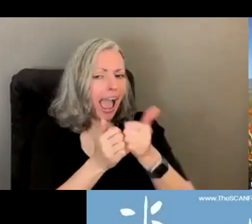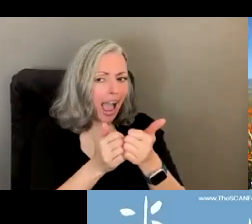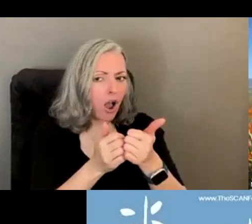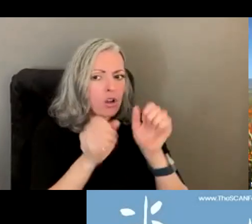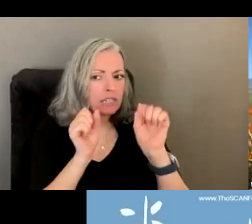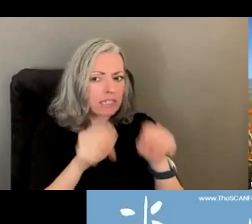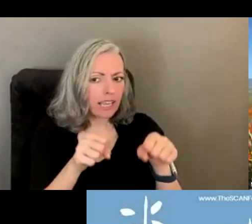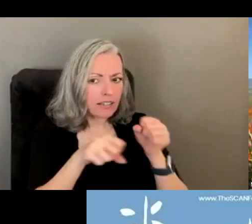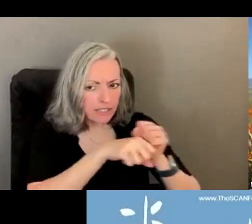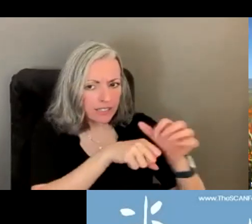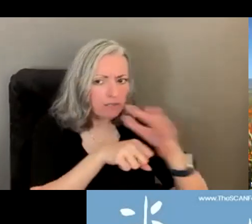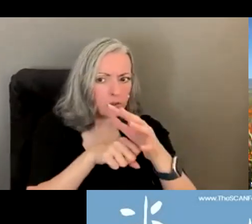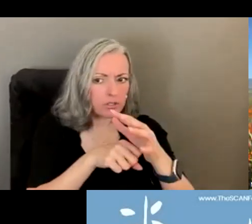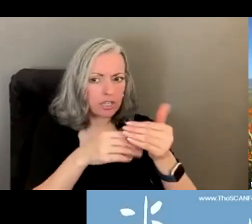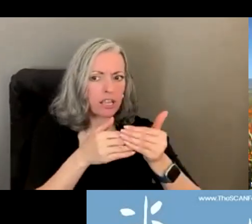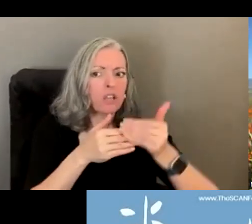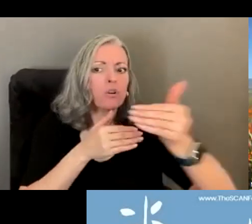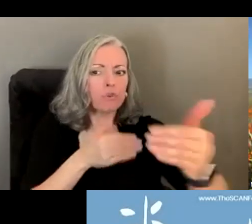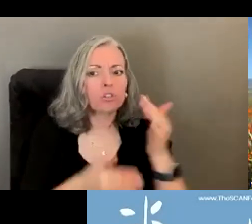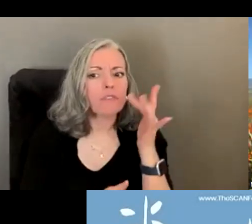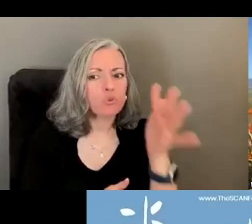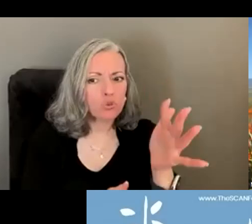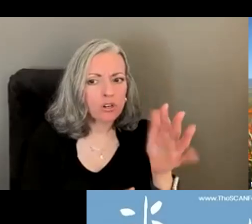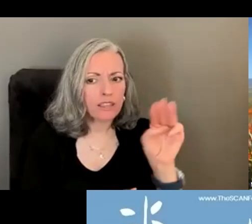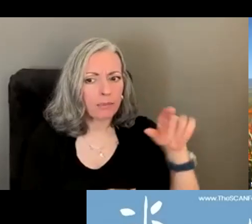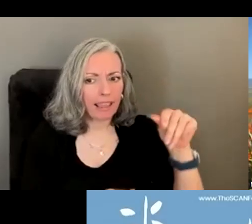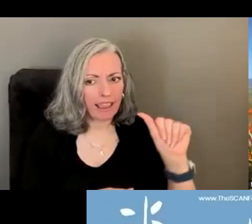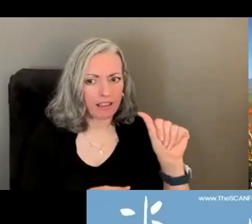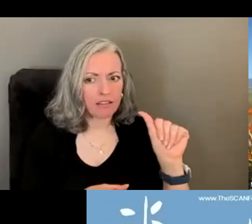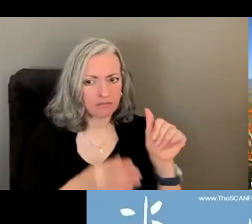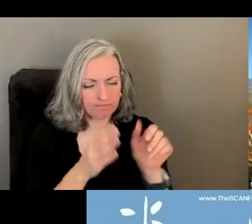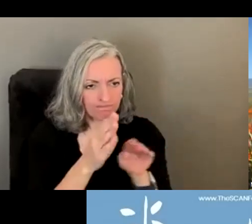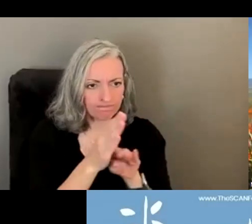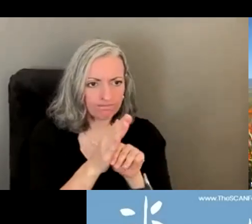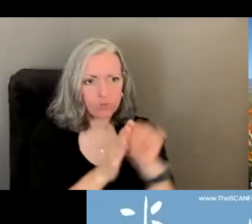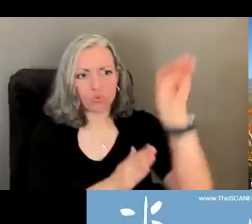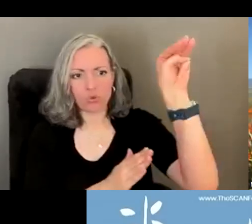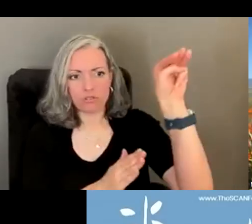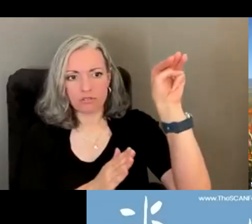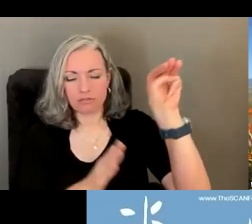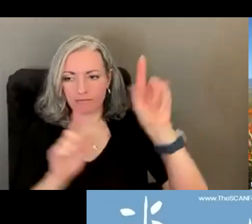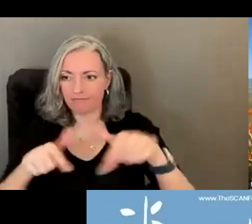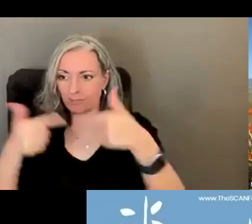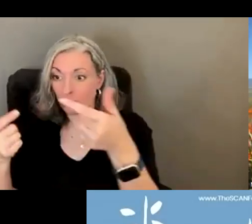be most impactful going forward as the Master Plan for Aging matures.